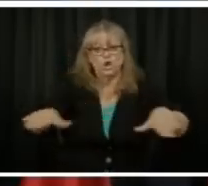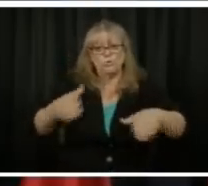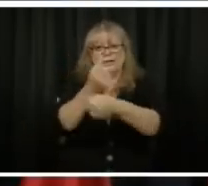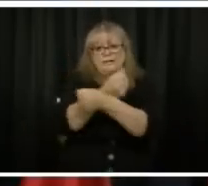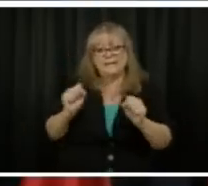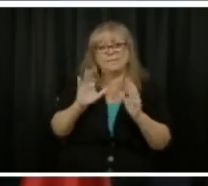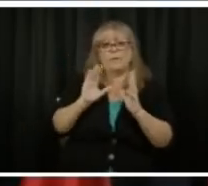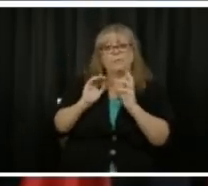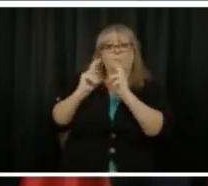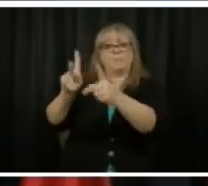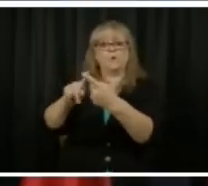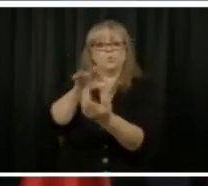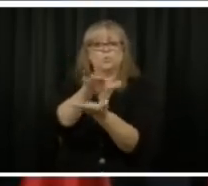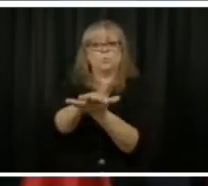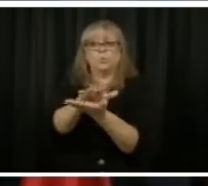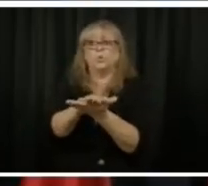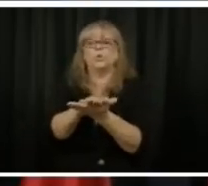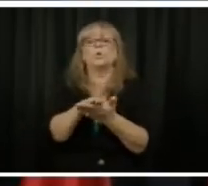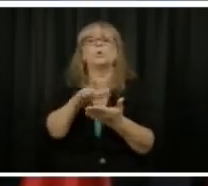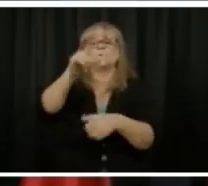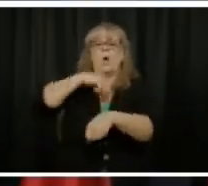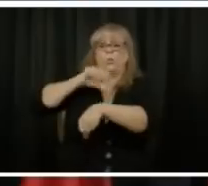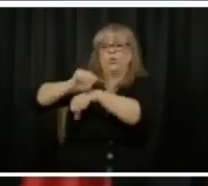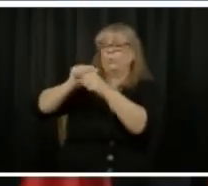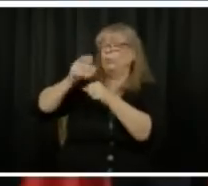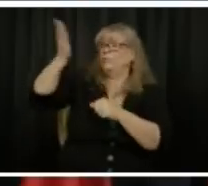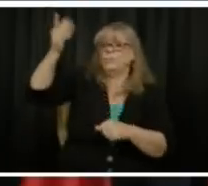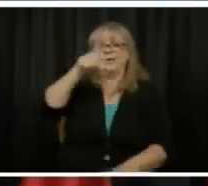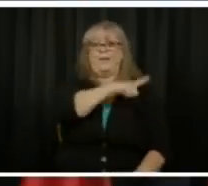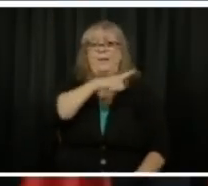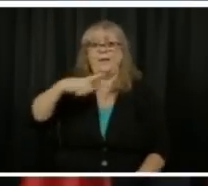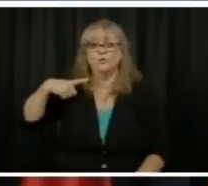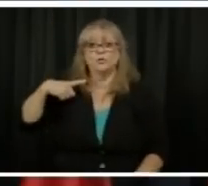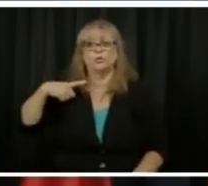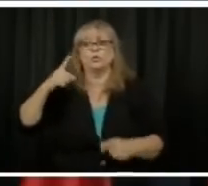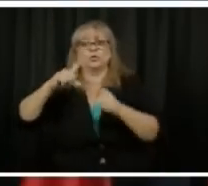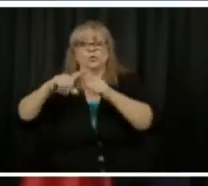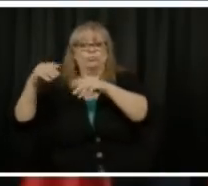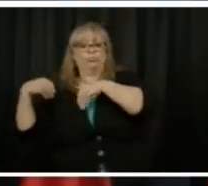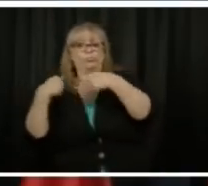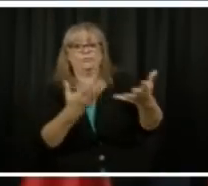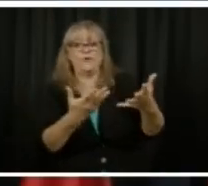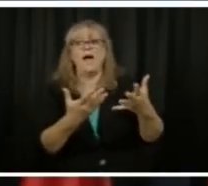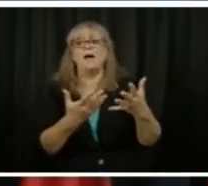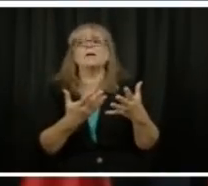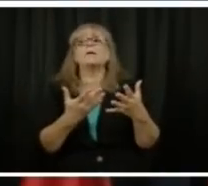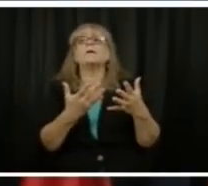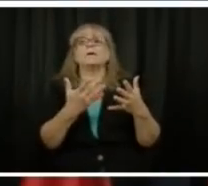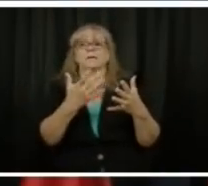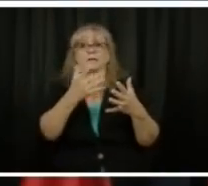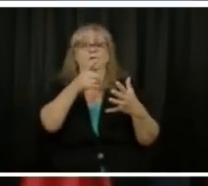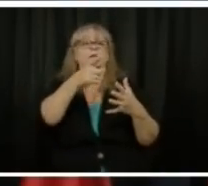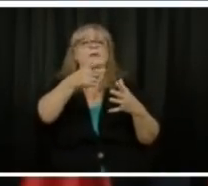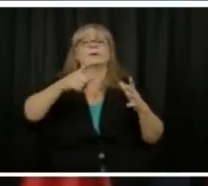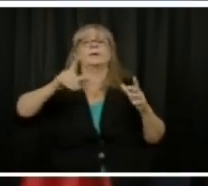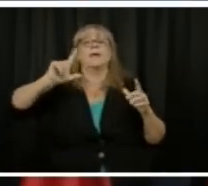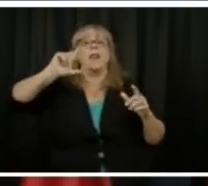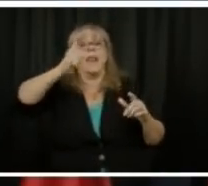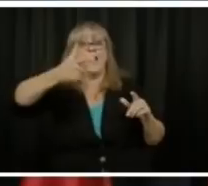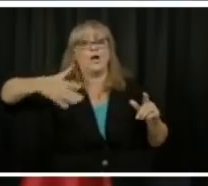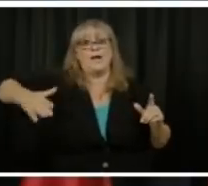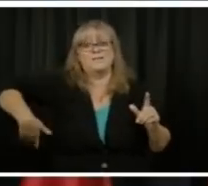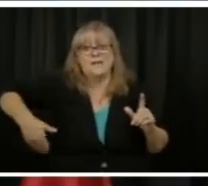to allow bars to serve even later, 4 in the morning, whatever local communities want, because last call at